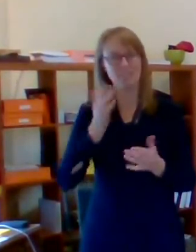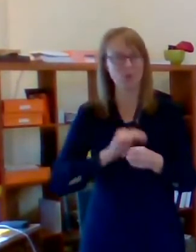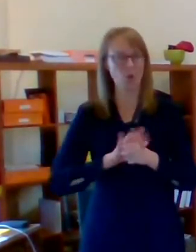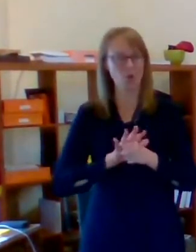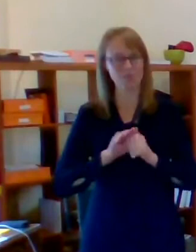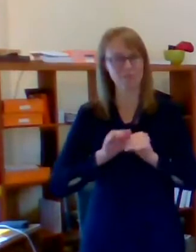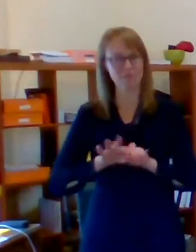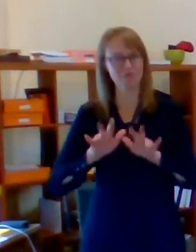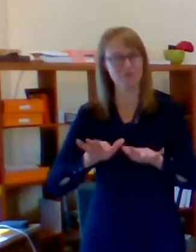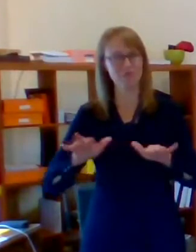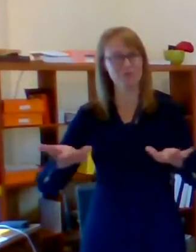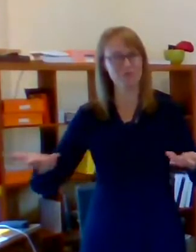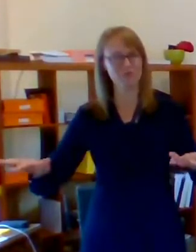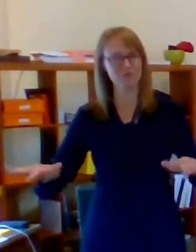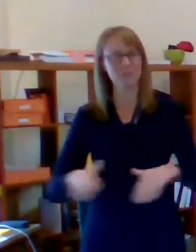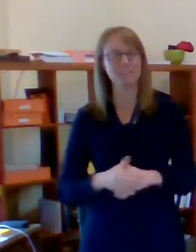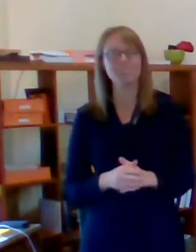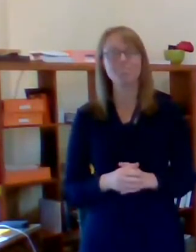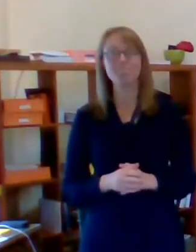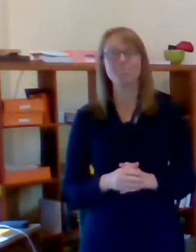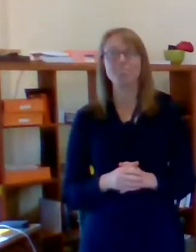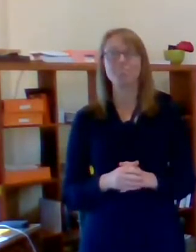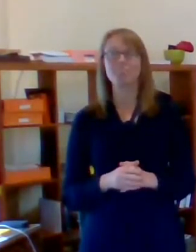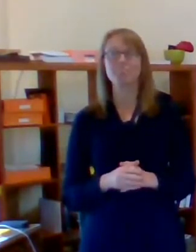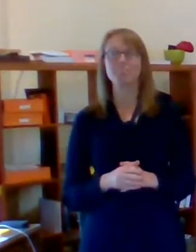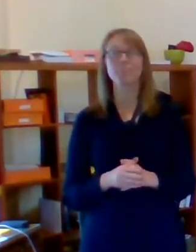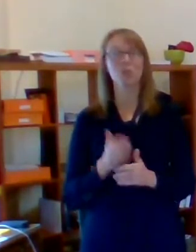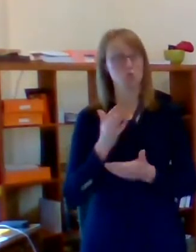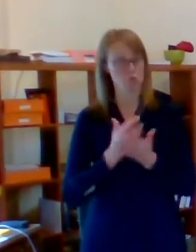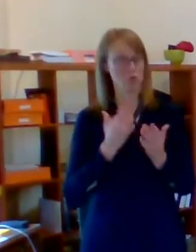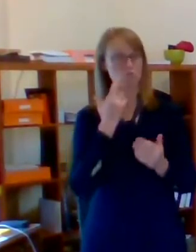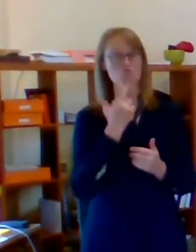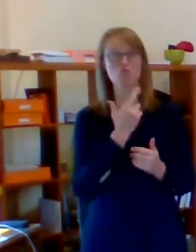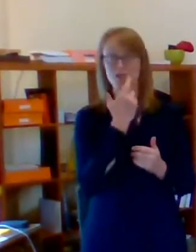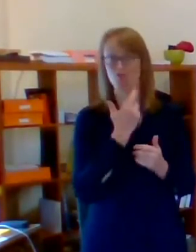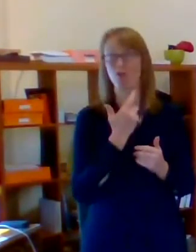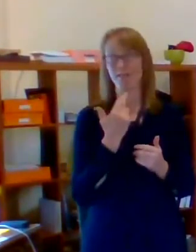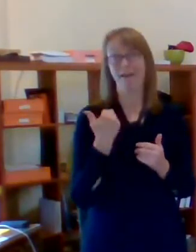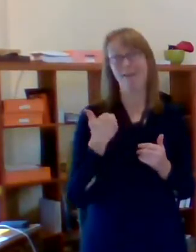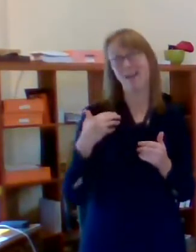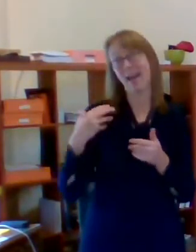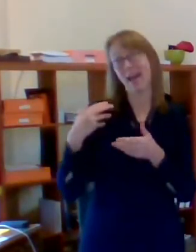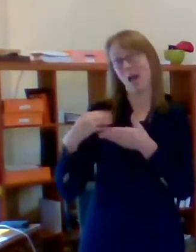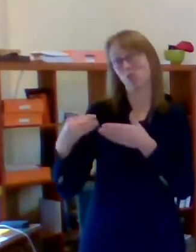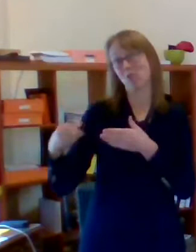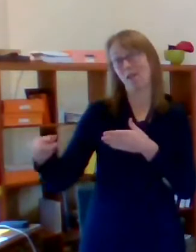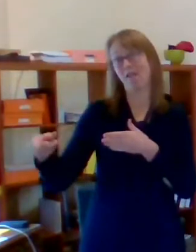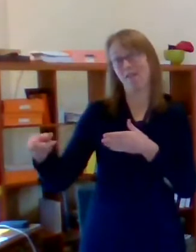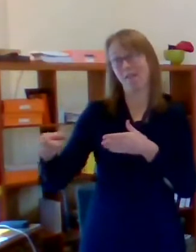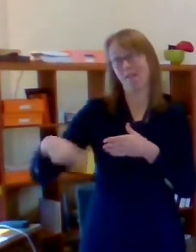have outdoor dining areas, of course, I know a lot of people are beginning to use the outdoor heaters.